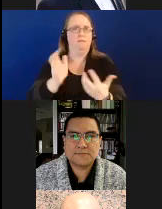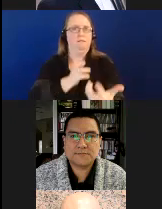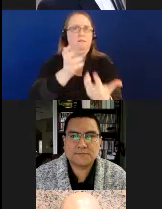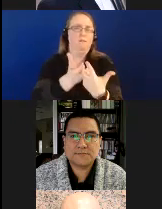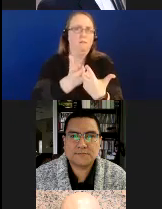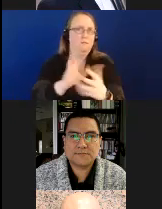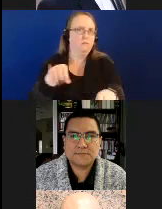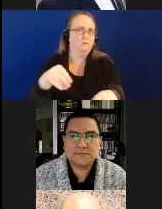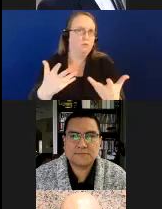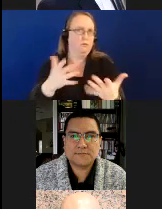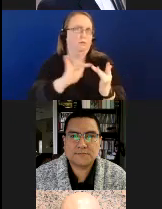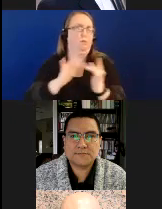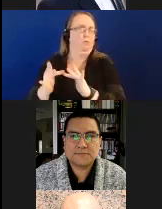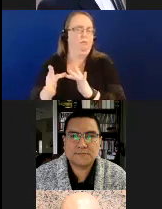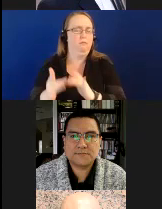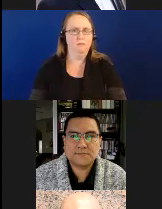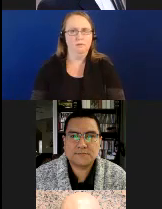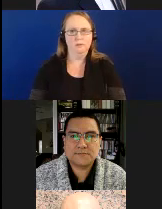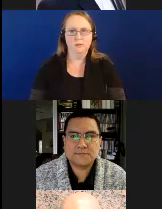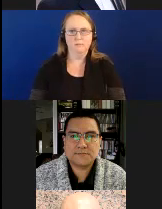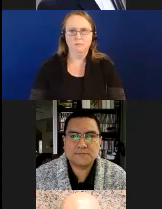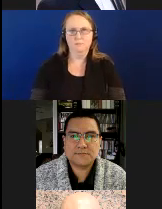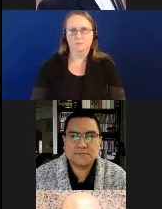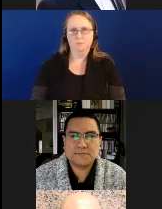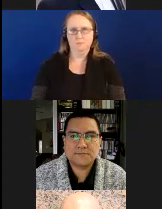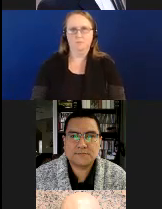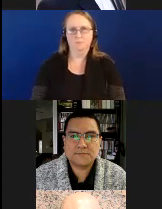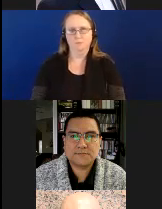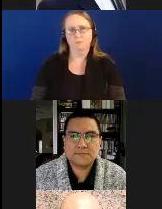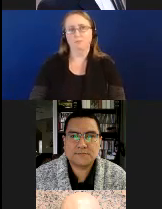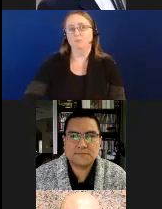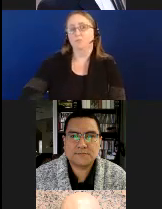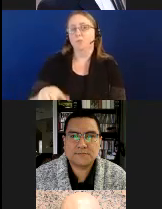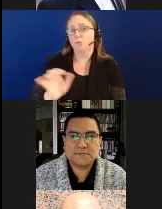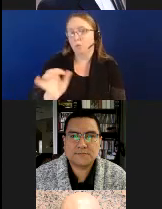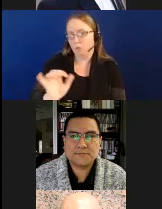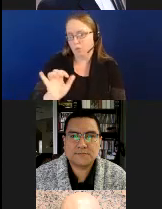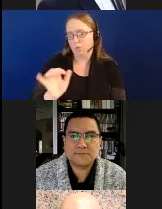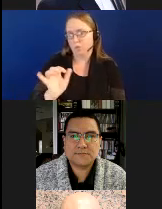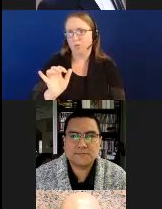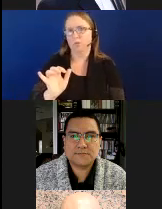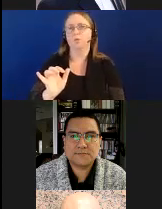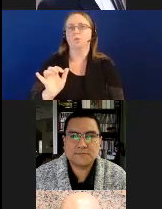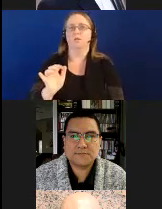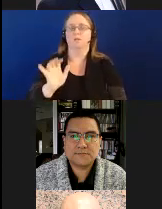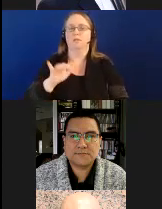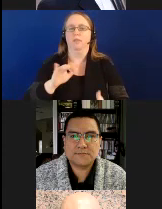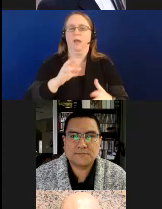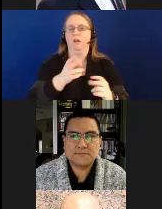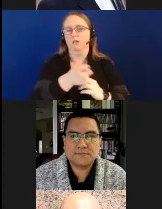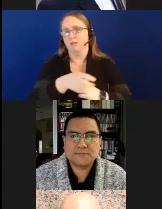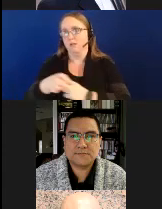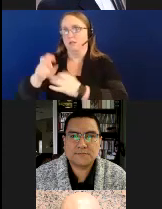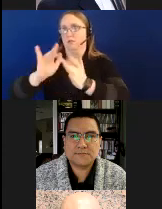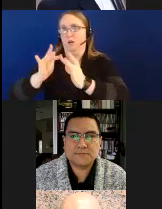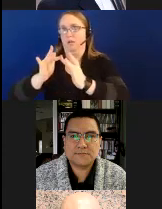able to provide on the online platform. And in addition to that, we also, of course, have the moving to online enables a lot of the